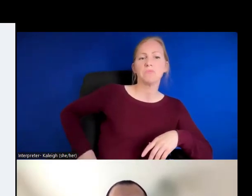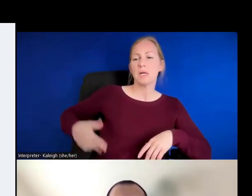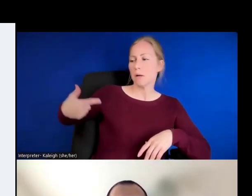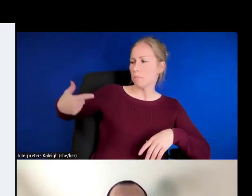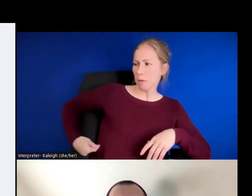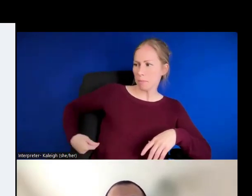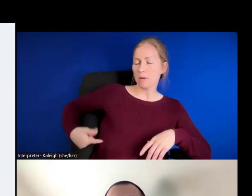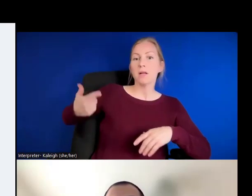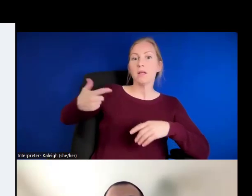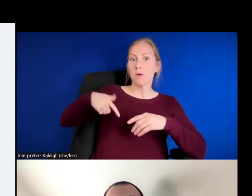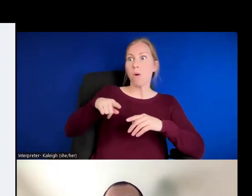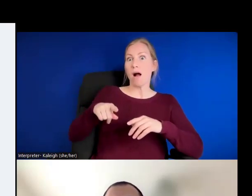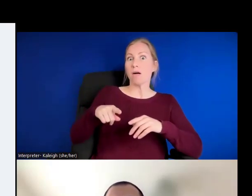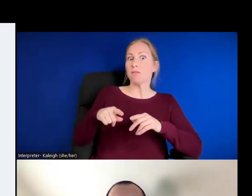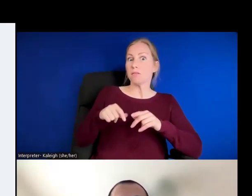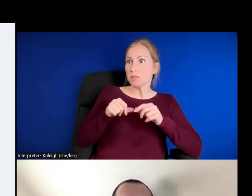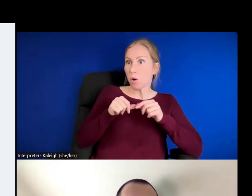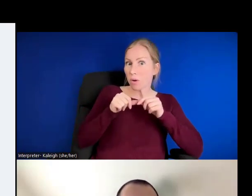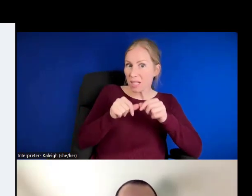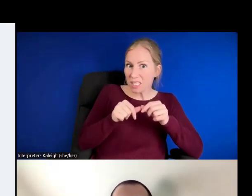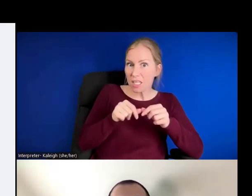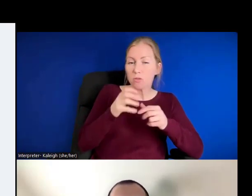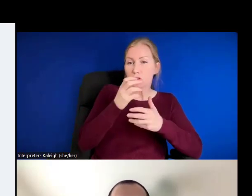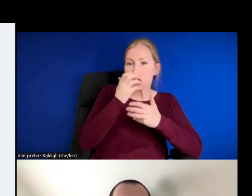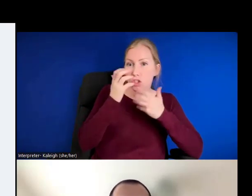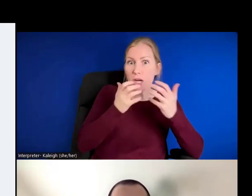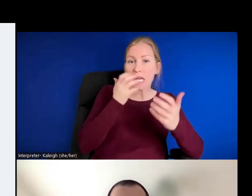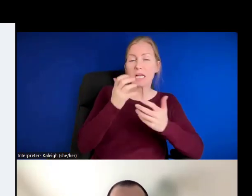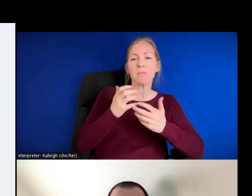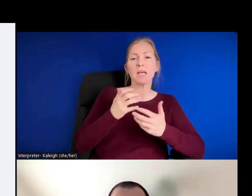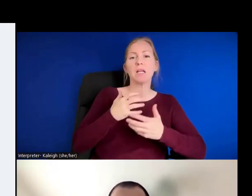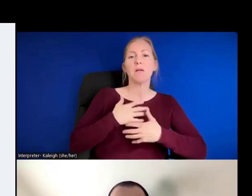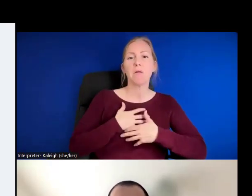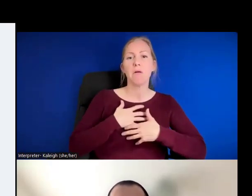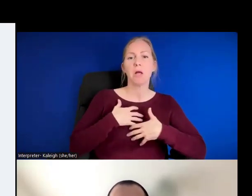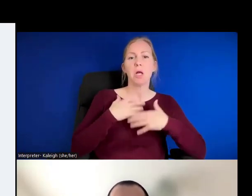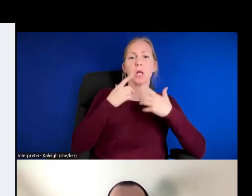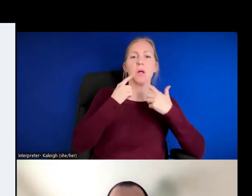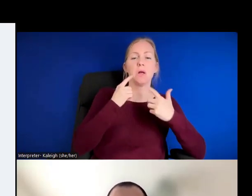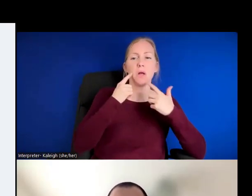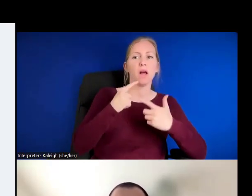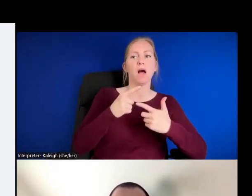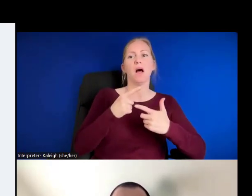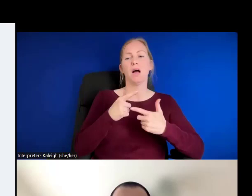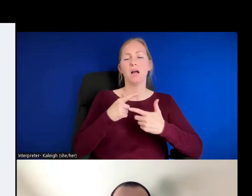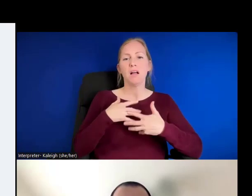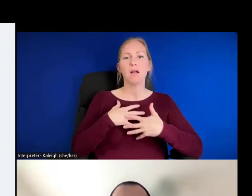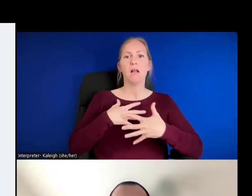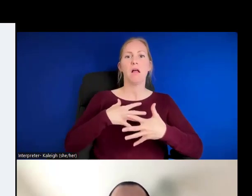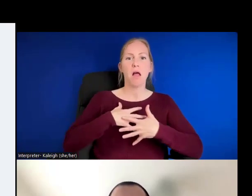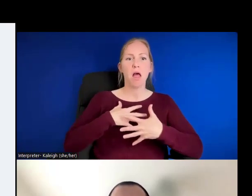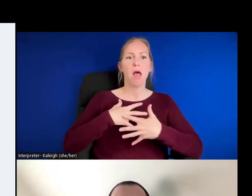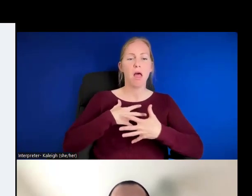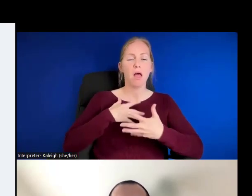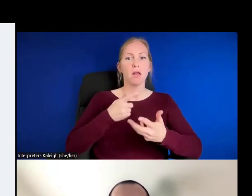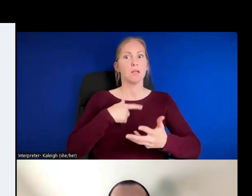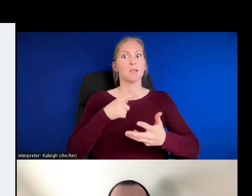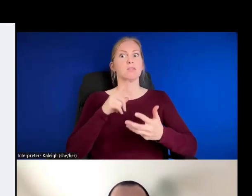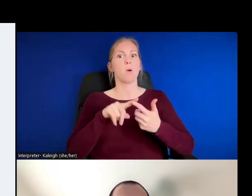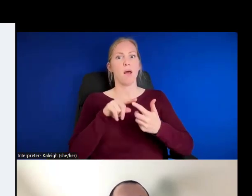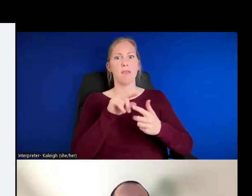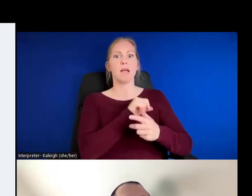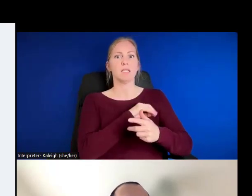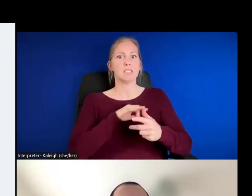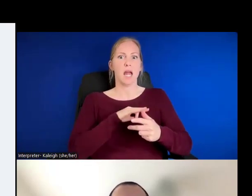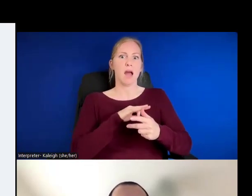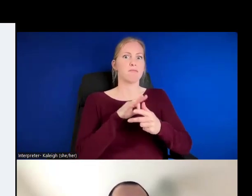to intermittently scream and whimper and pant, and they leave the cell, staff leaves the cell and